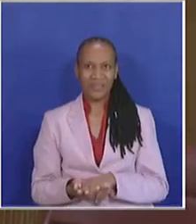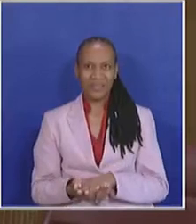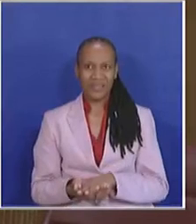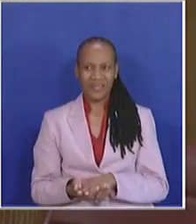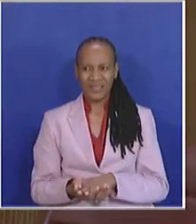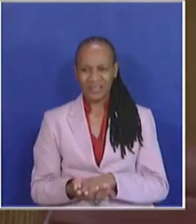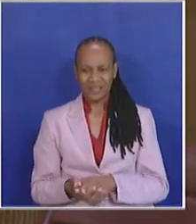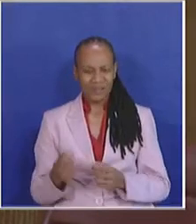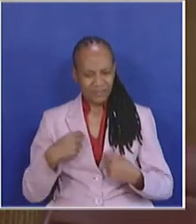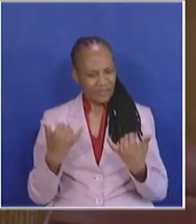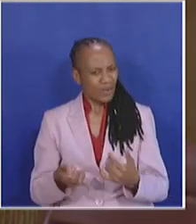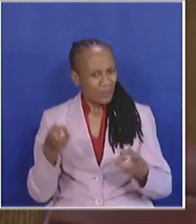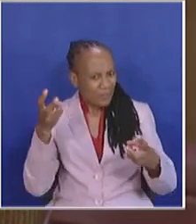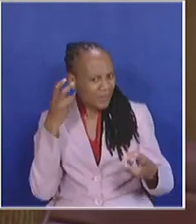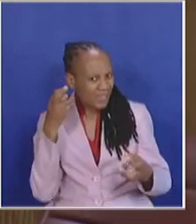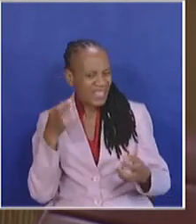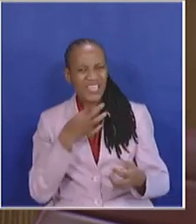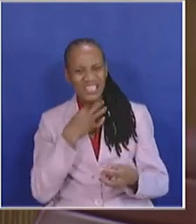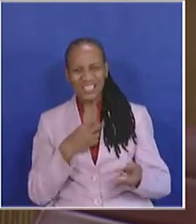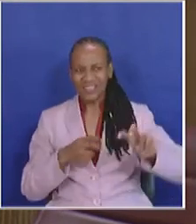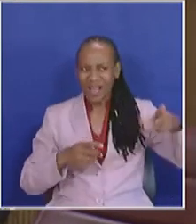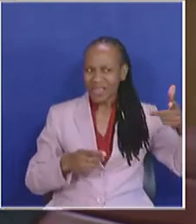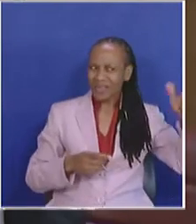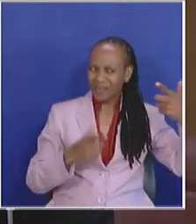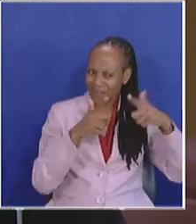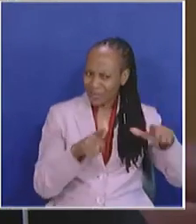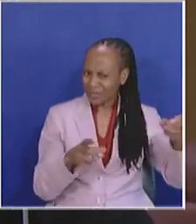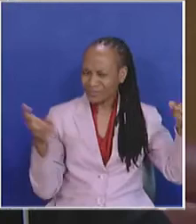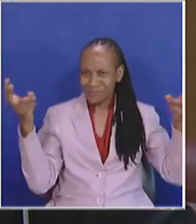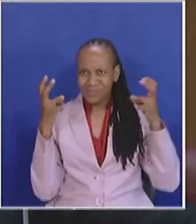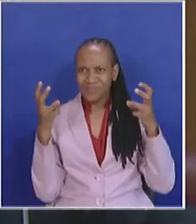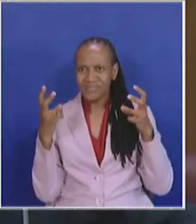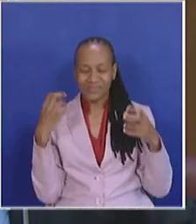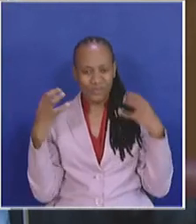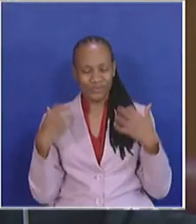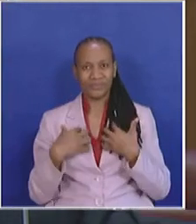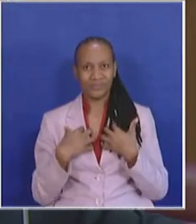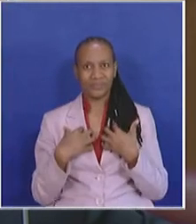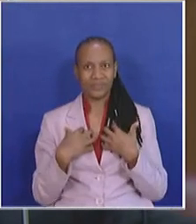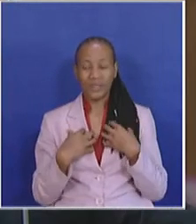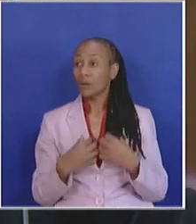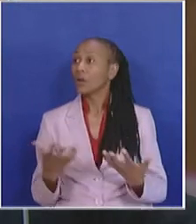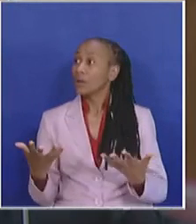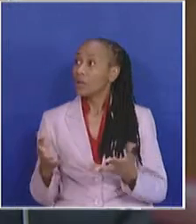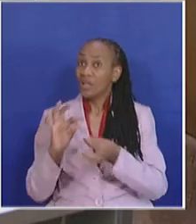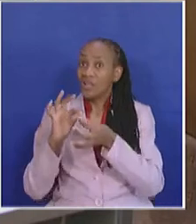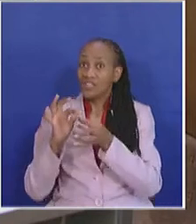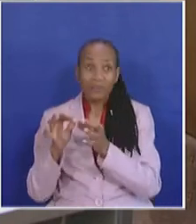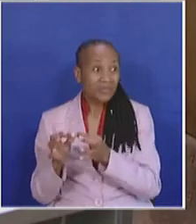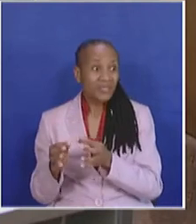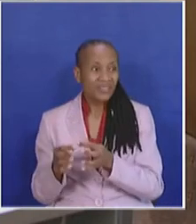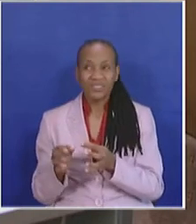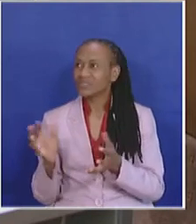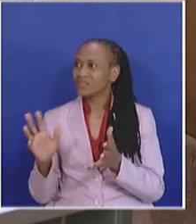languages, English and the other language. Thank you. Okay. Translation and interpretation,